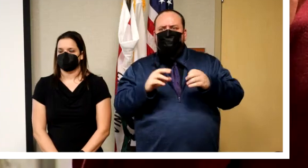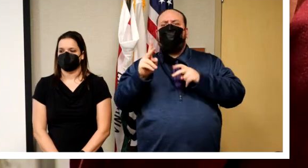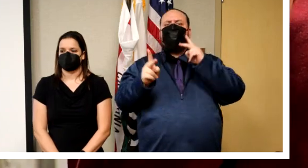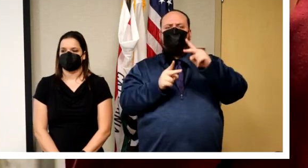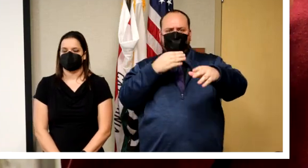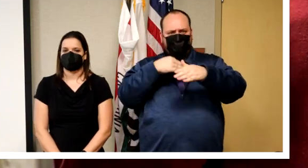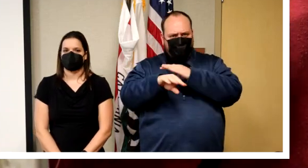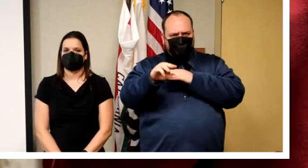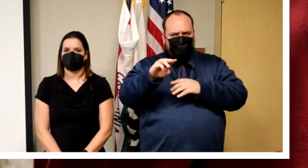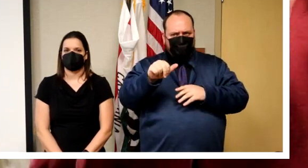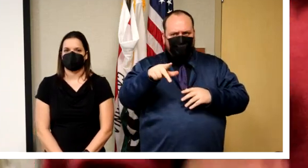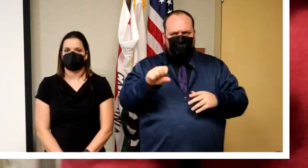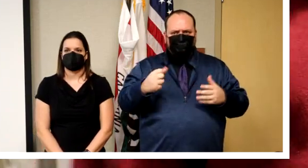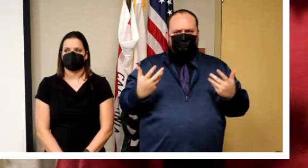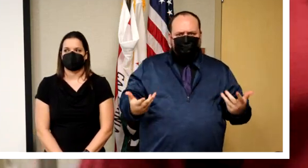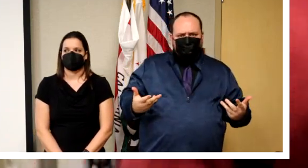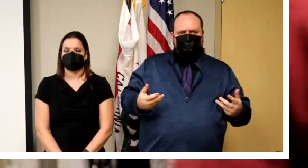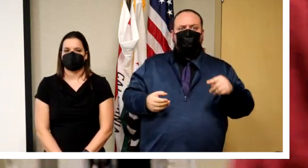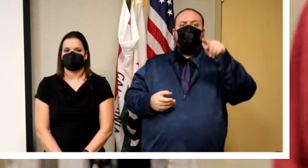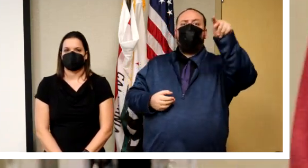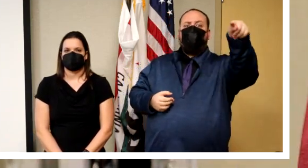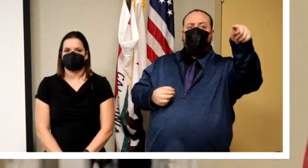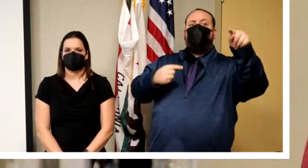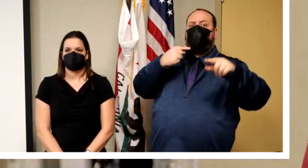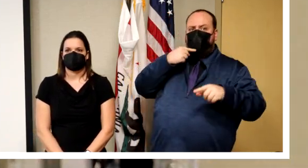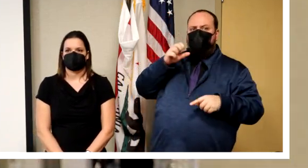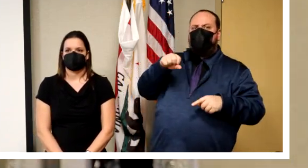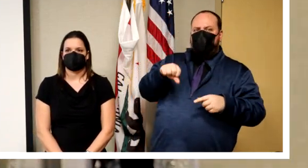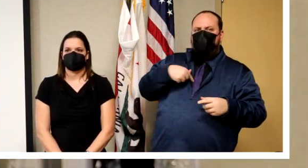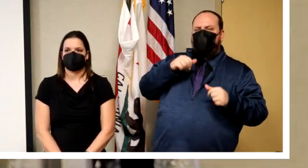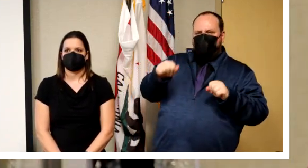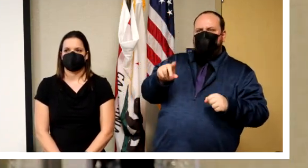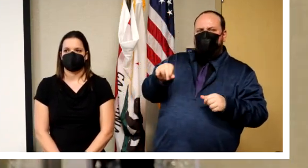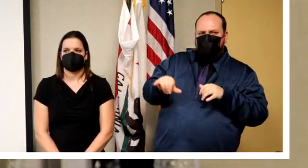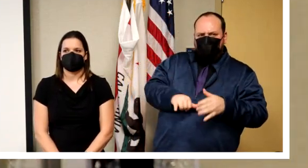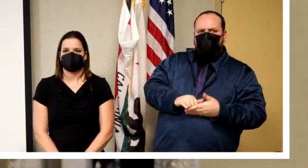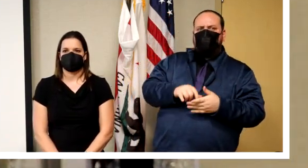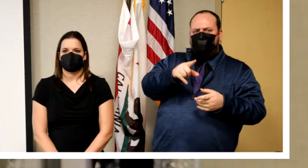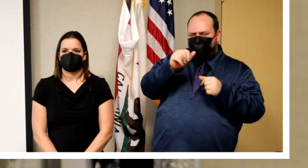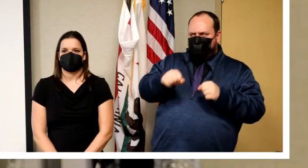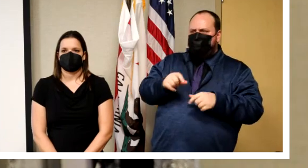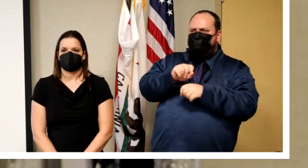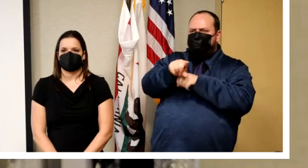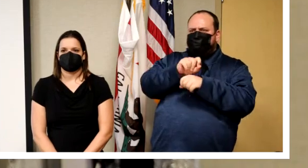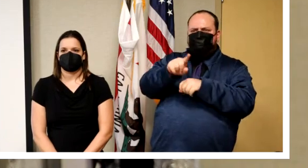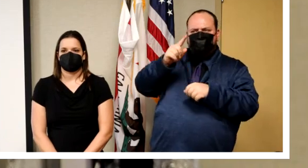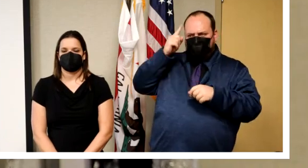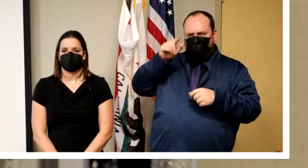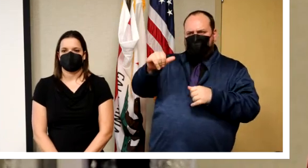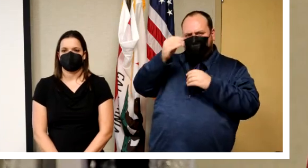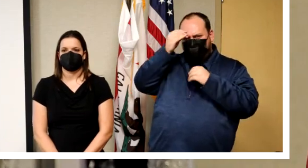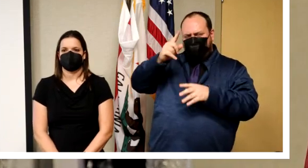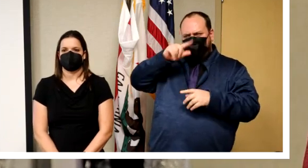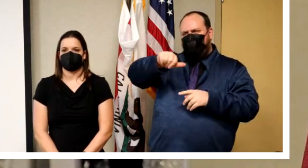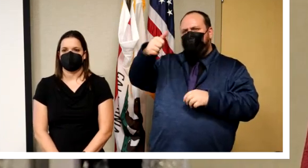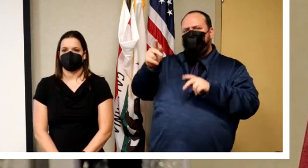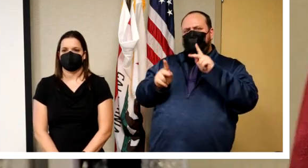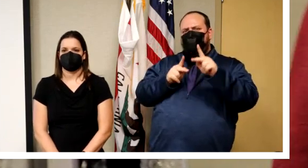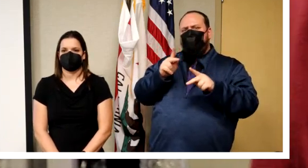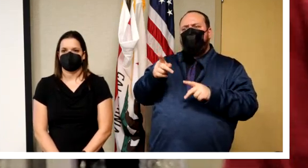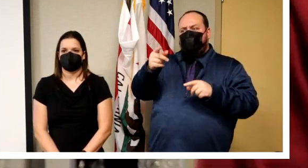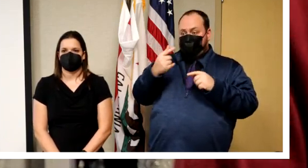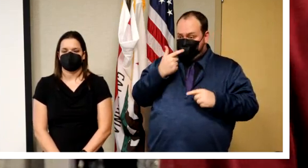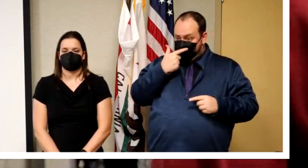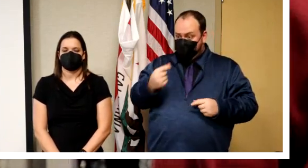submissions. Yeah, or we can, you And can the send out deadlines there. notifications to folks so that people who are interested can